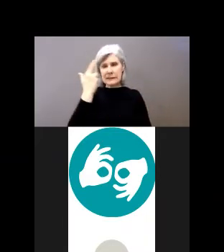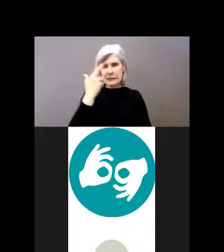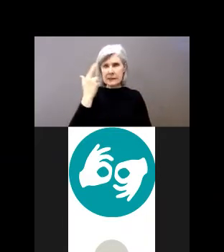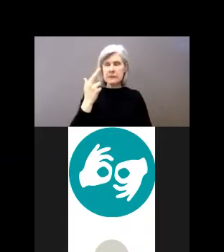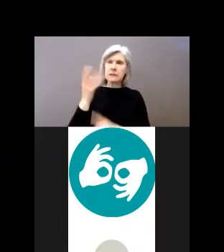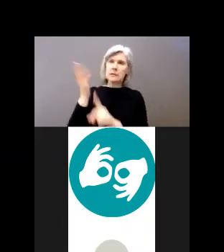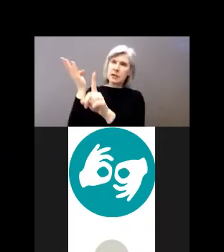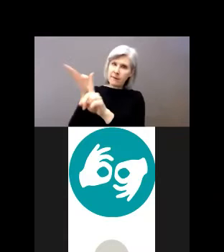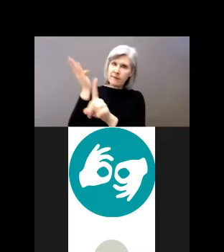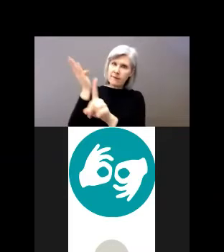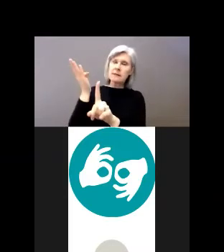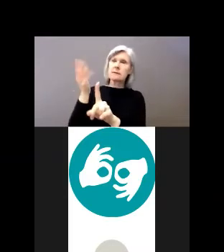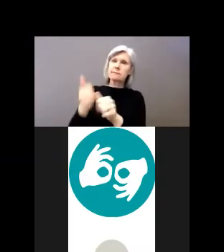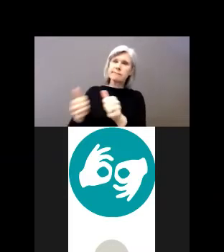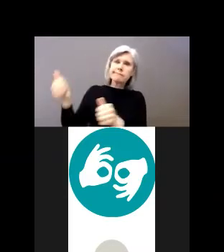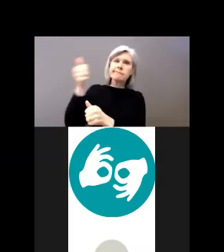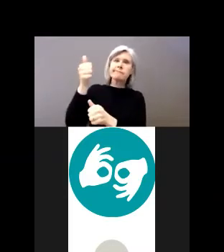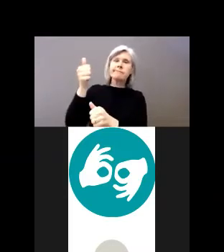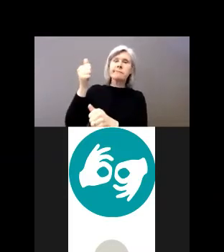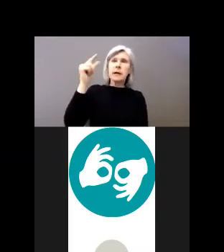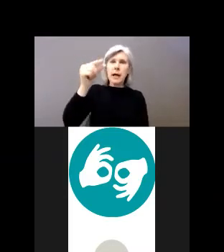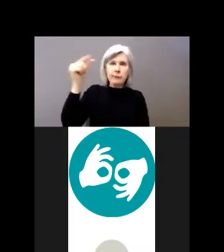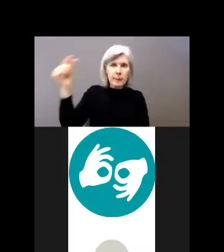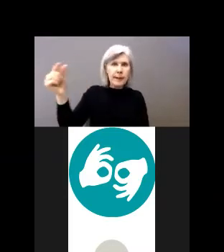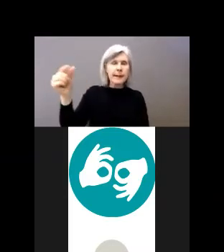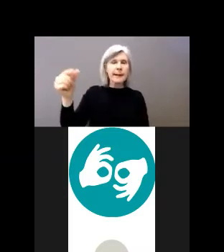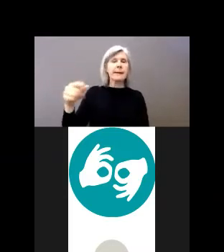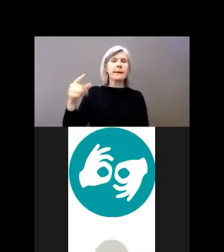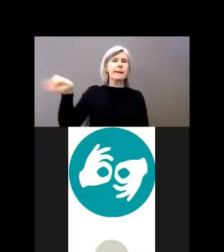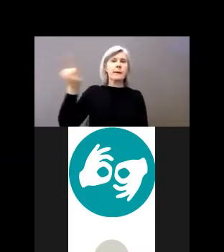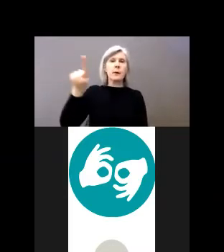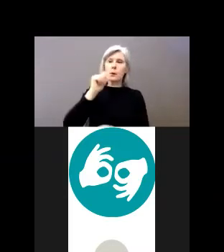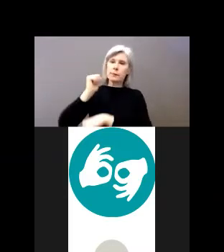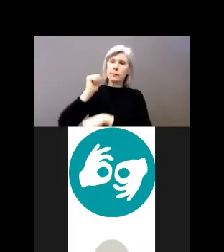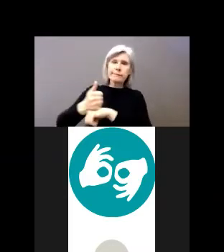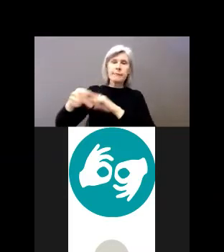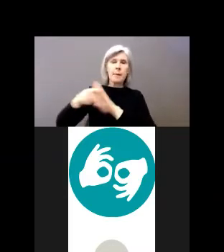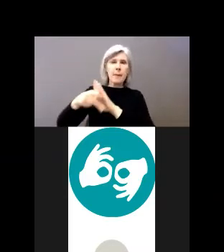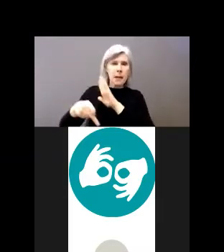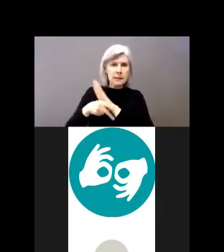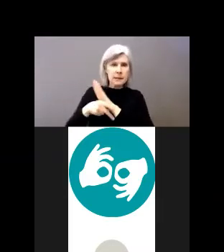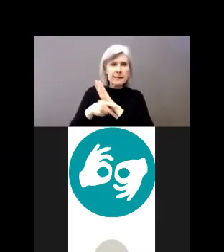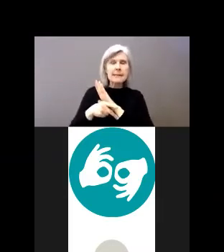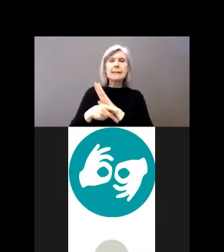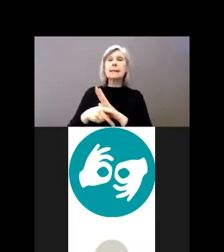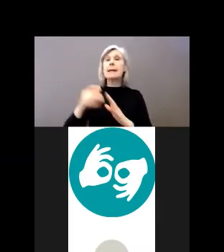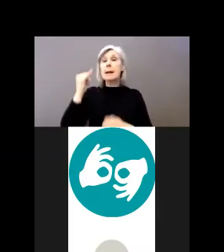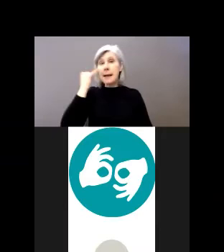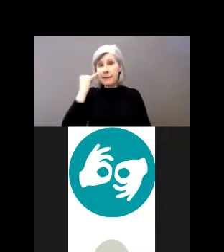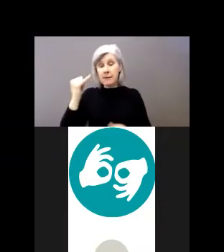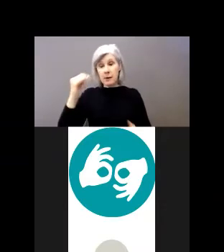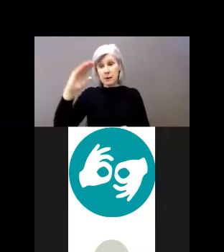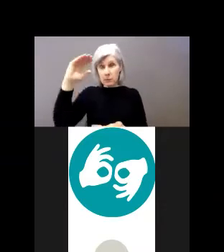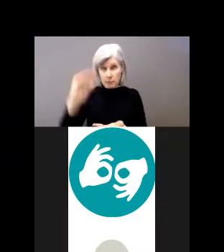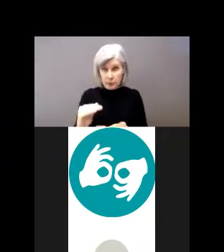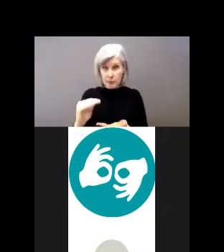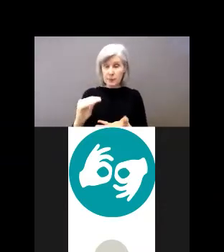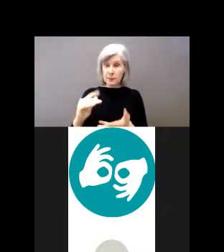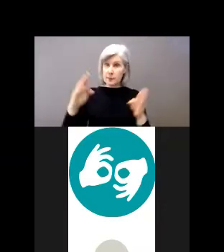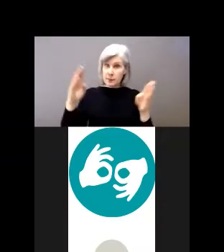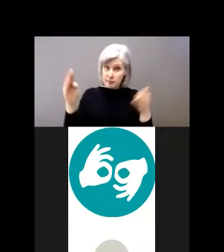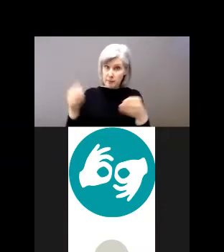healthcare providers that this is real. So reducing ageism will improve healthcare costs and also for people who are